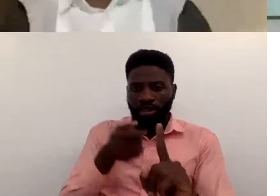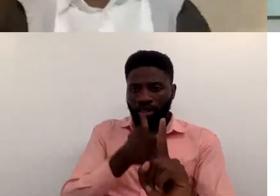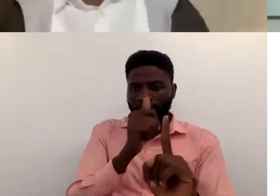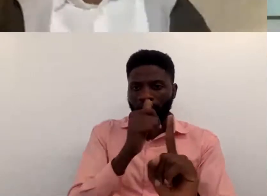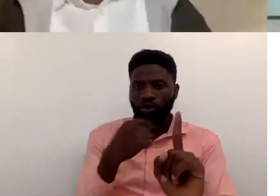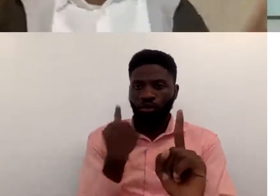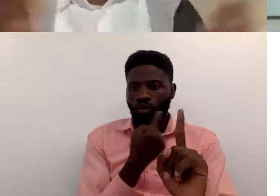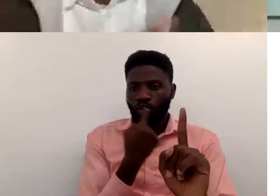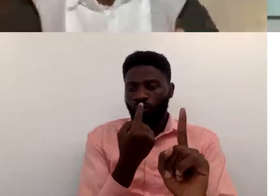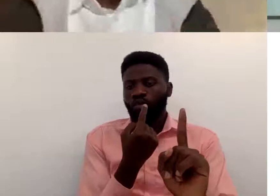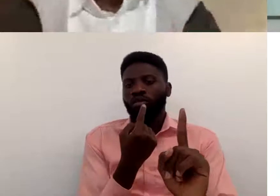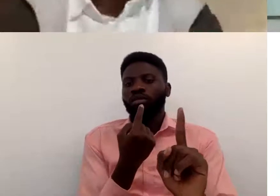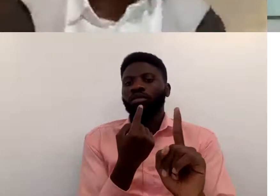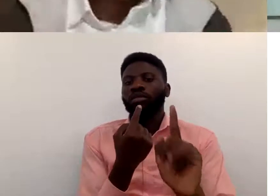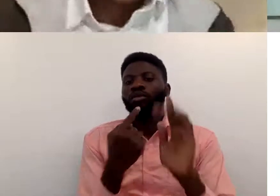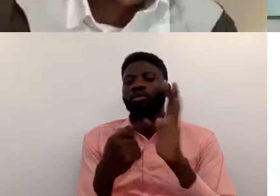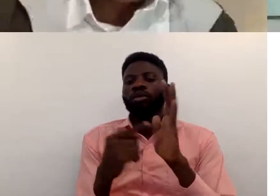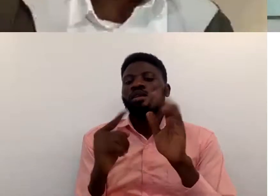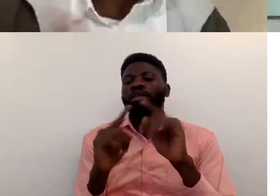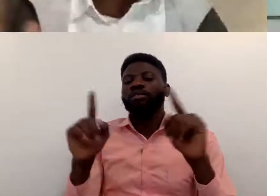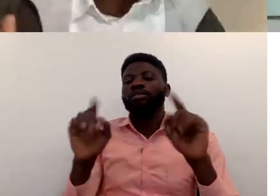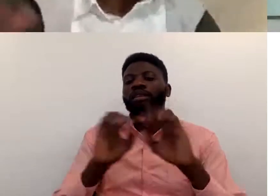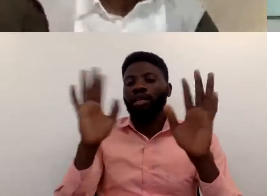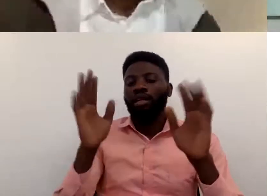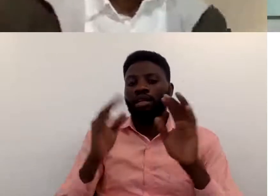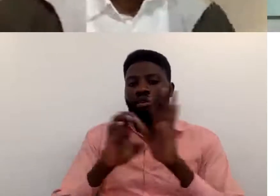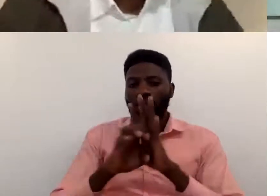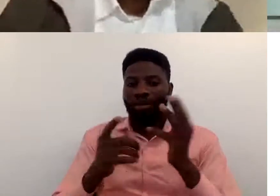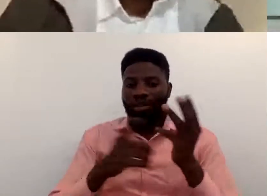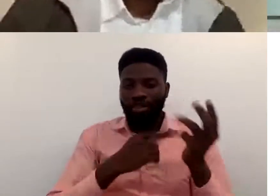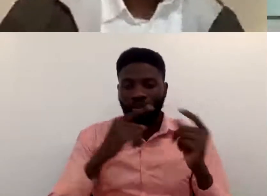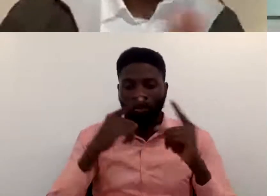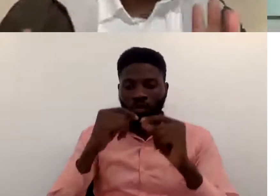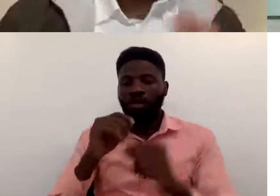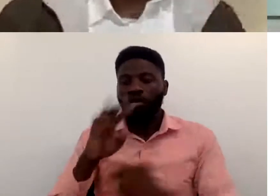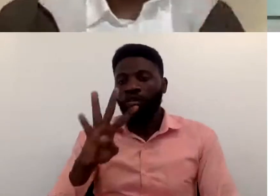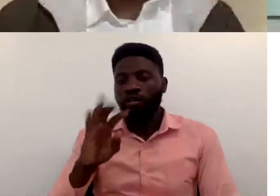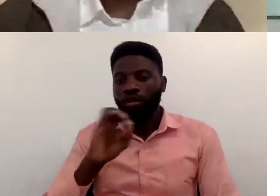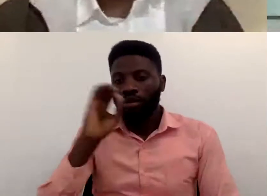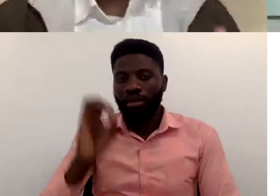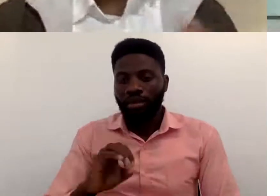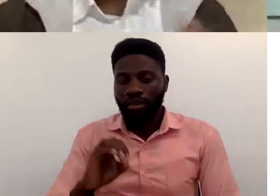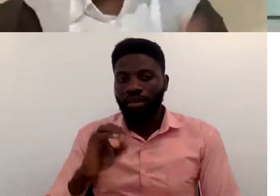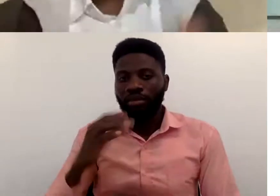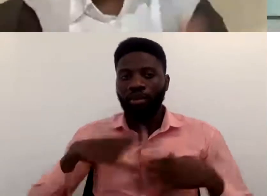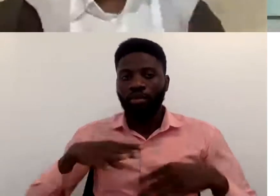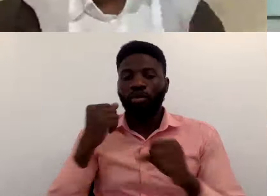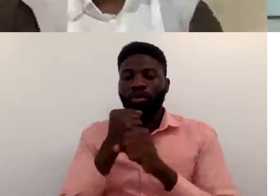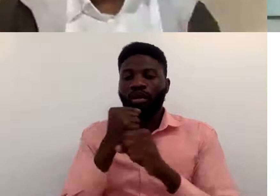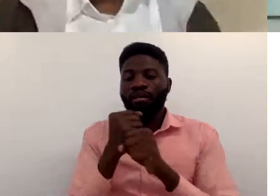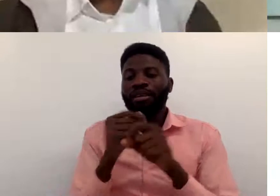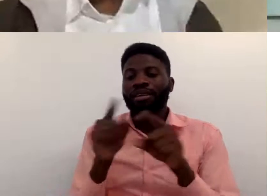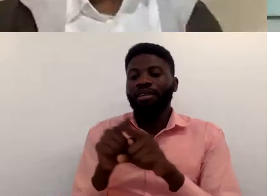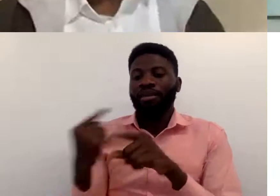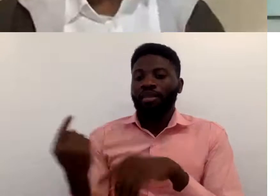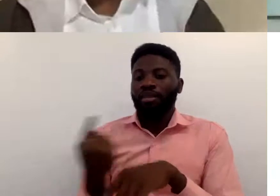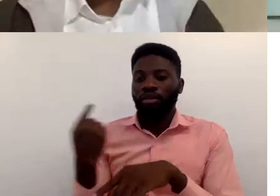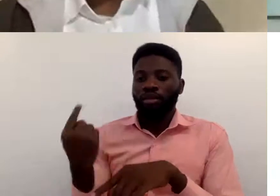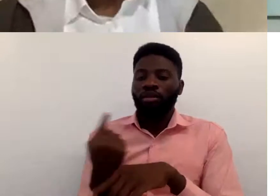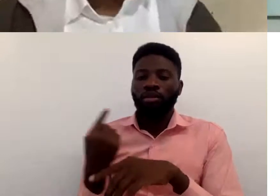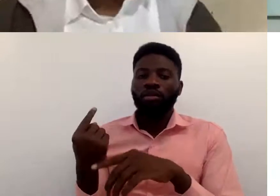out of the crowd. So, for example, from statistics, they say 40% of the workplace have a bachelor or an equivalent or